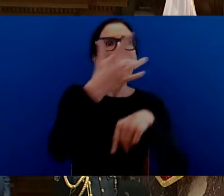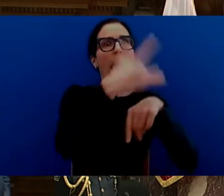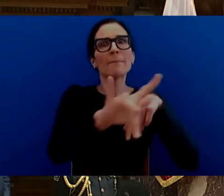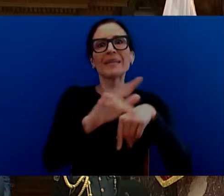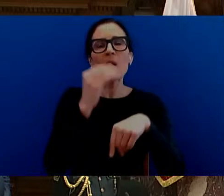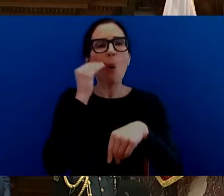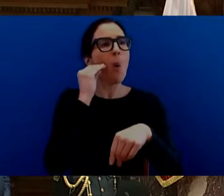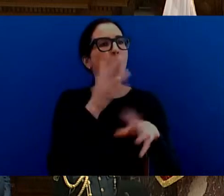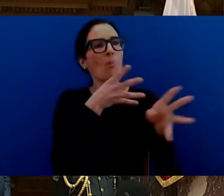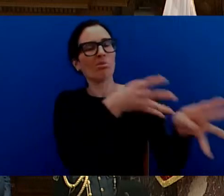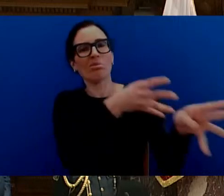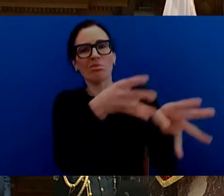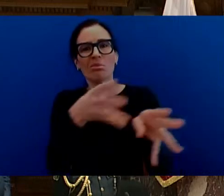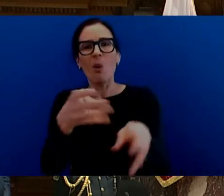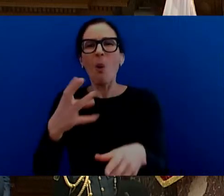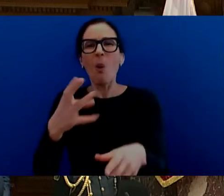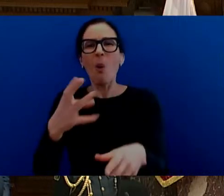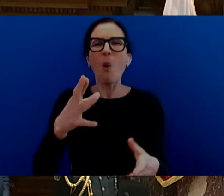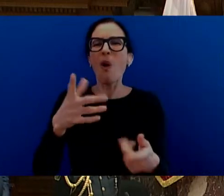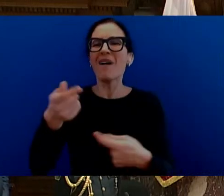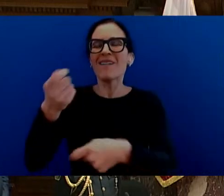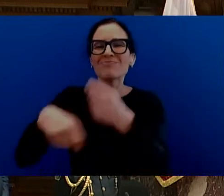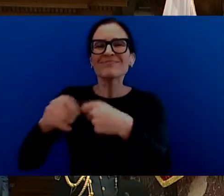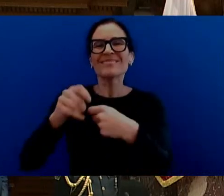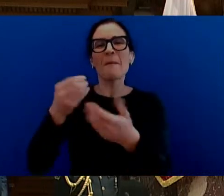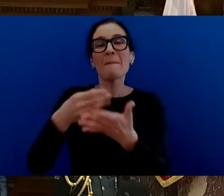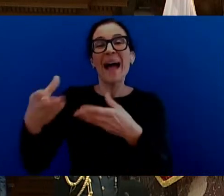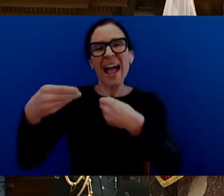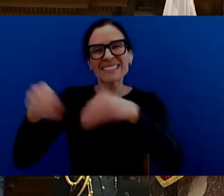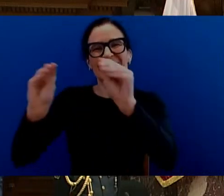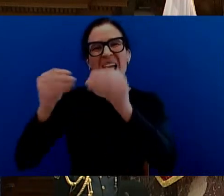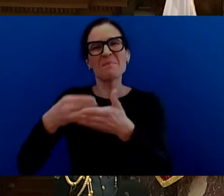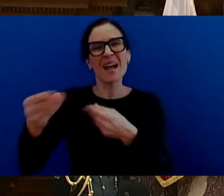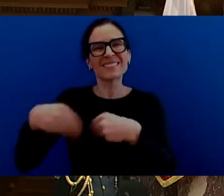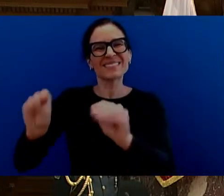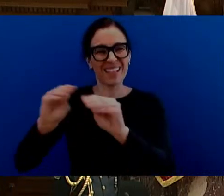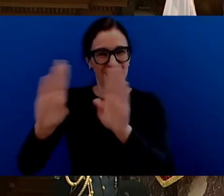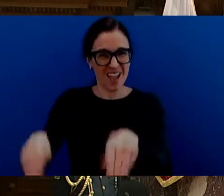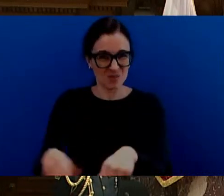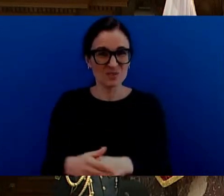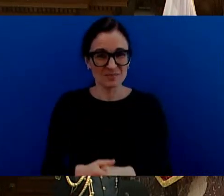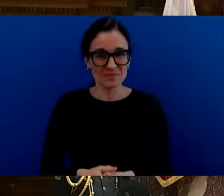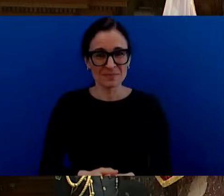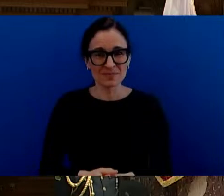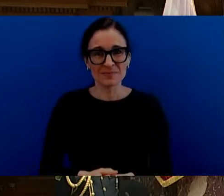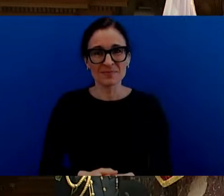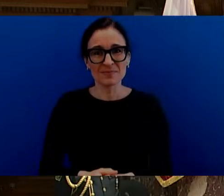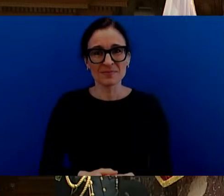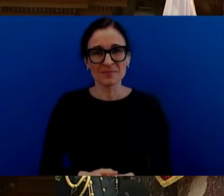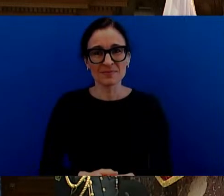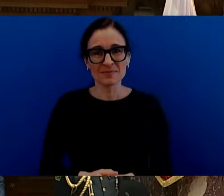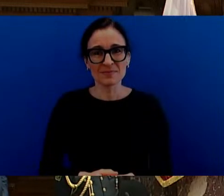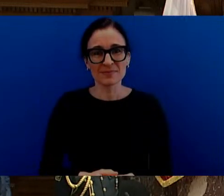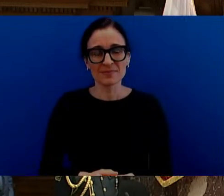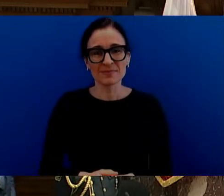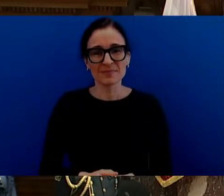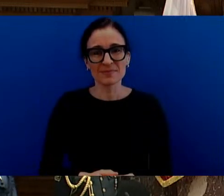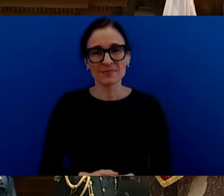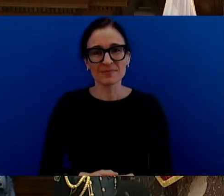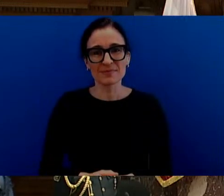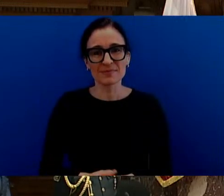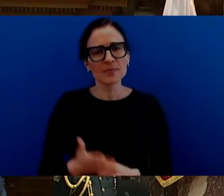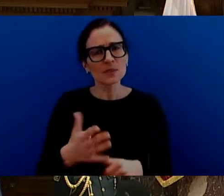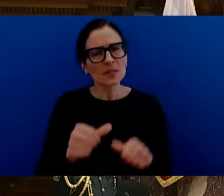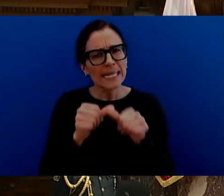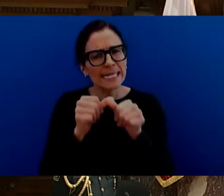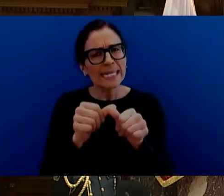working families will continue to be a top priority, from locking in savings on car insurance to putting money back in